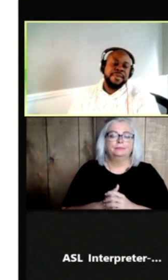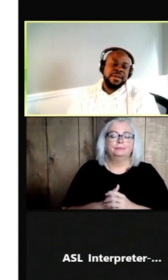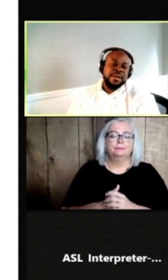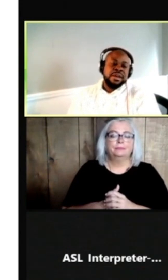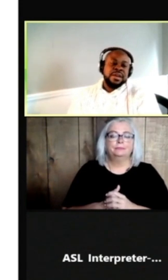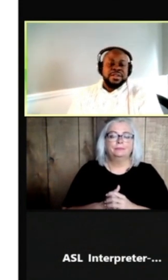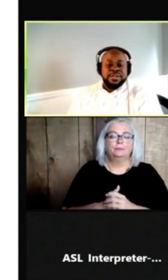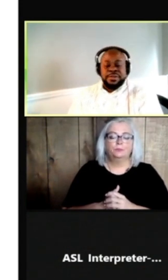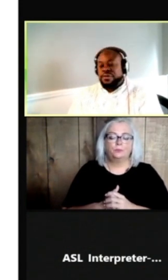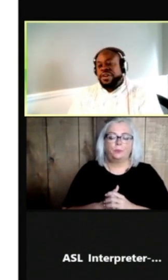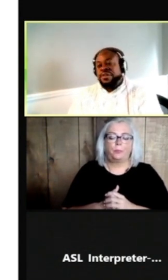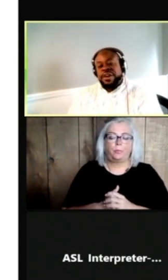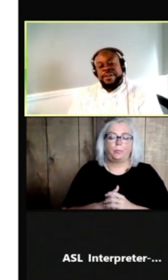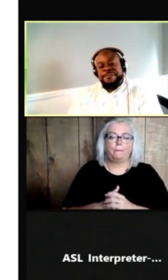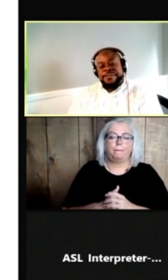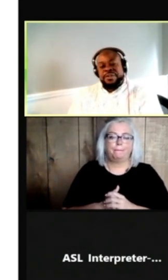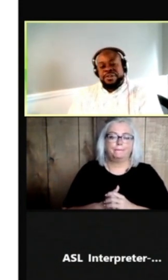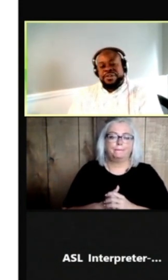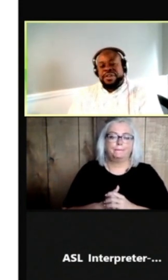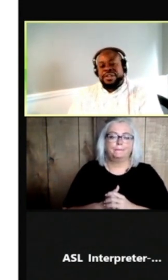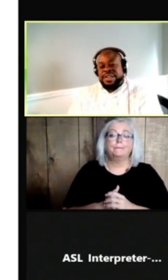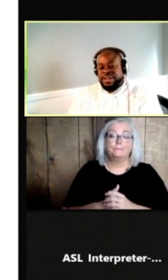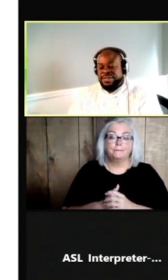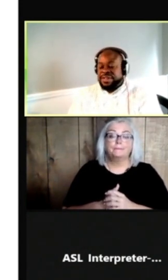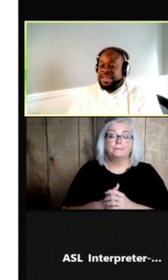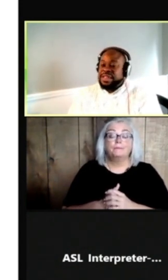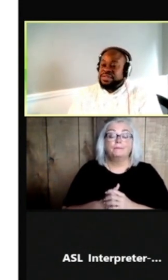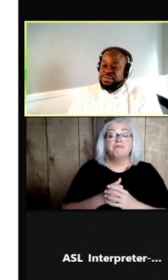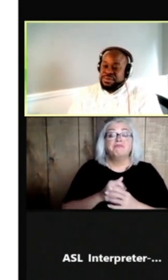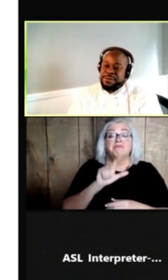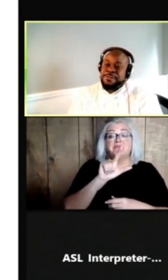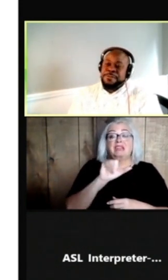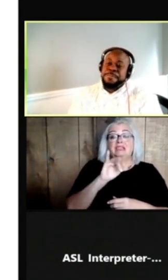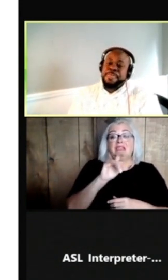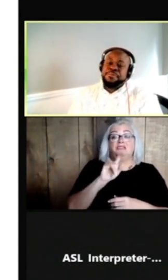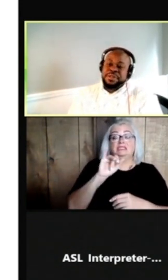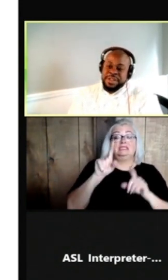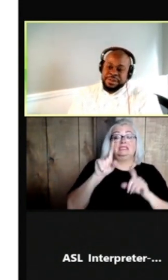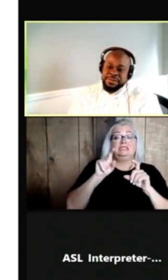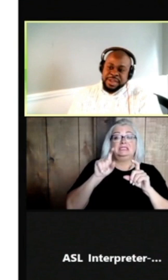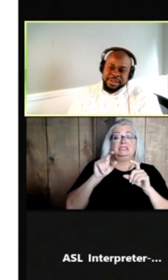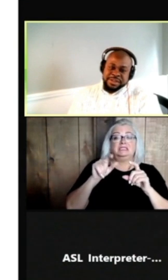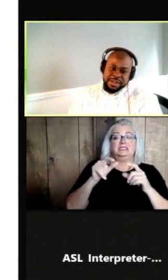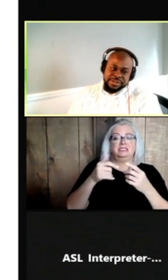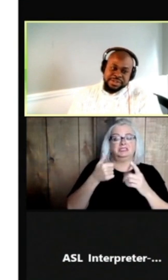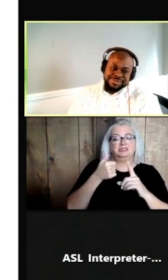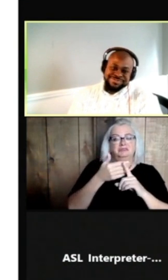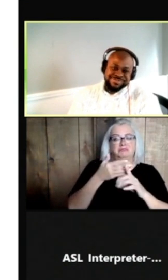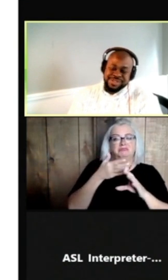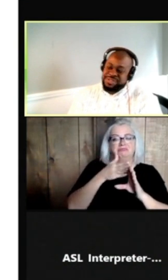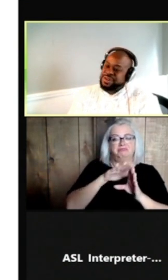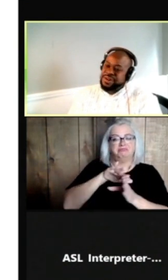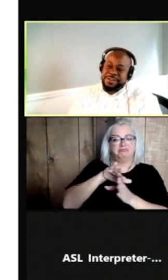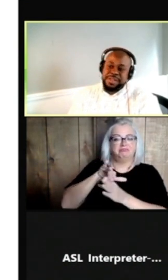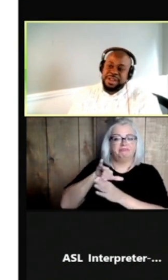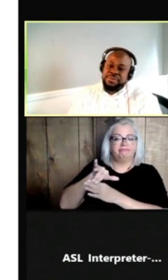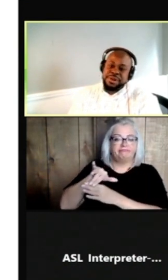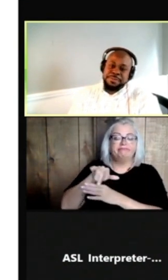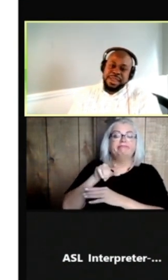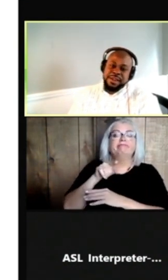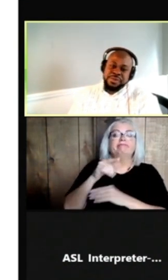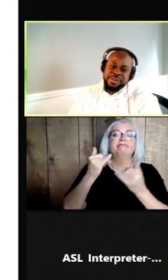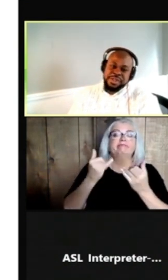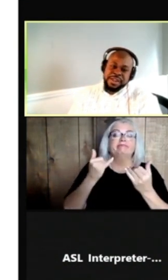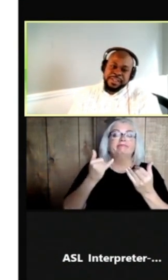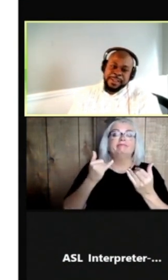All right. So moving away from literacy tests in the historical and political context, this is an argument that I